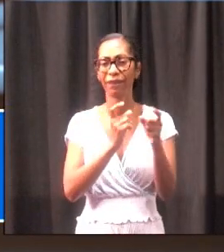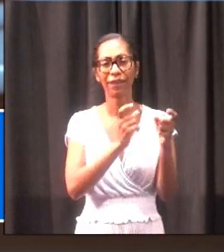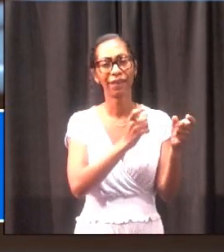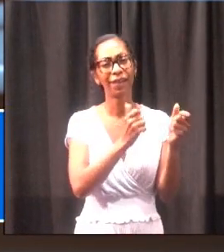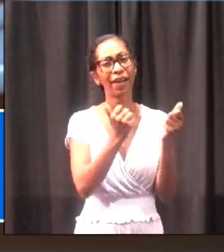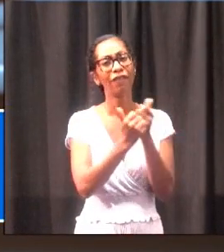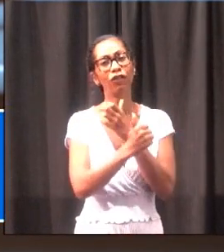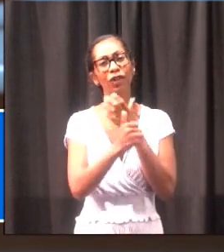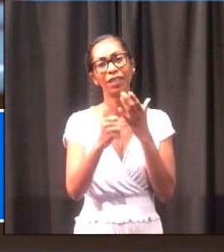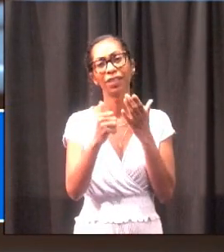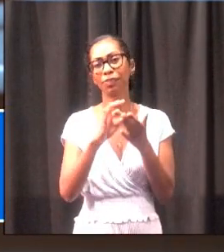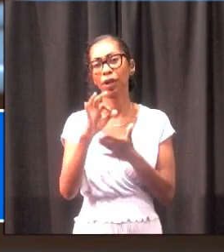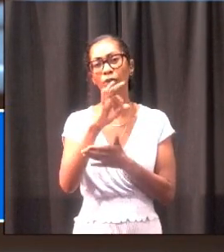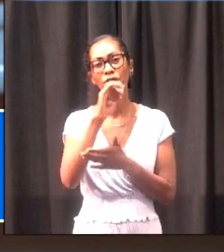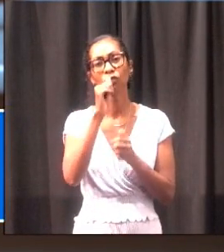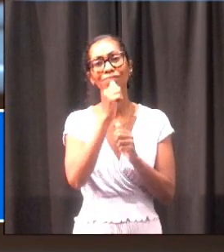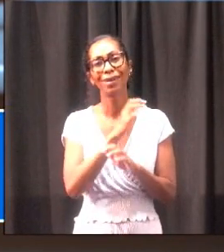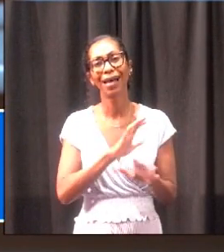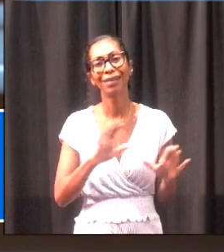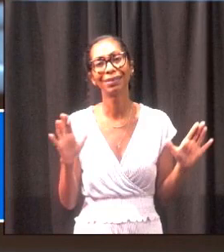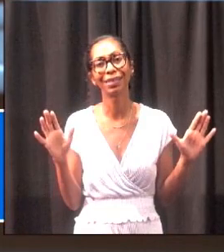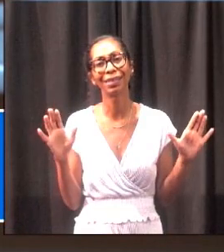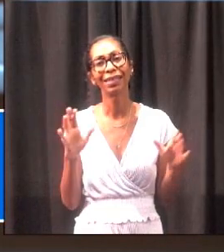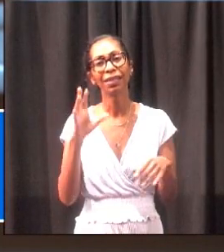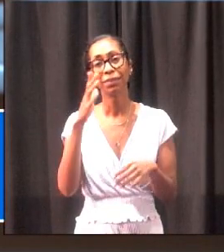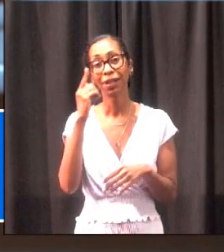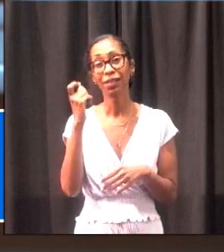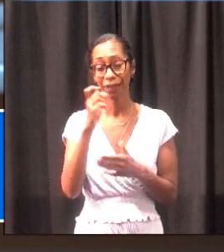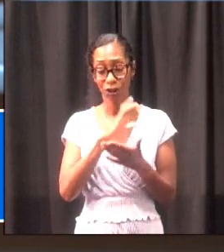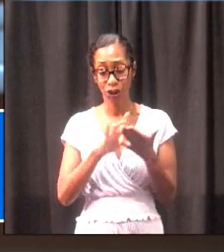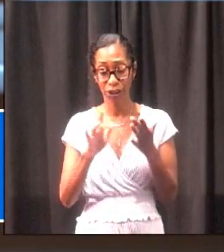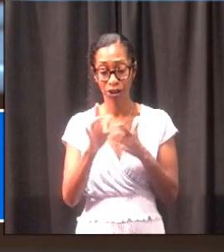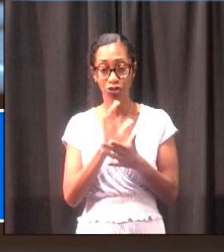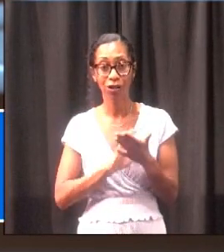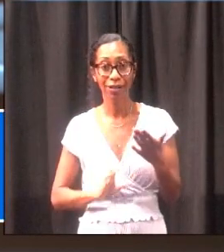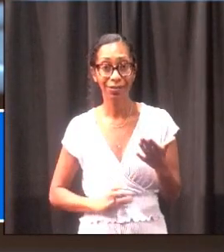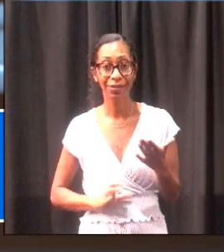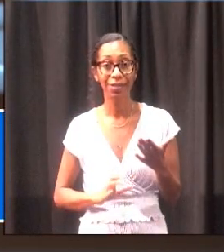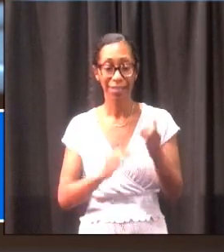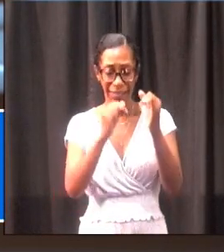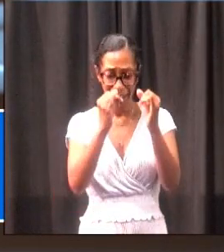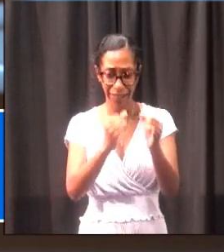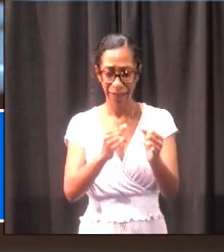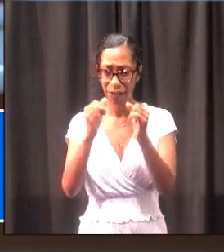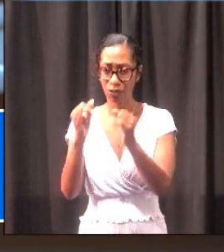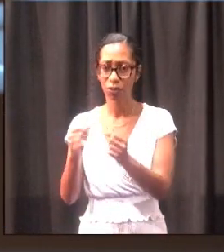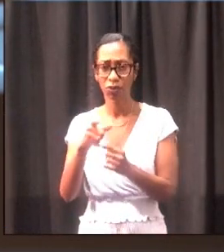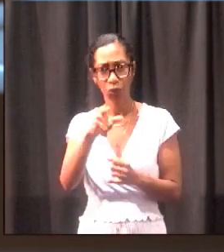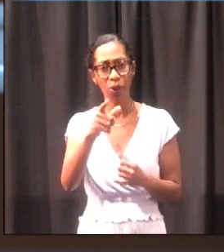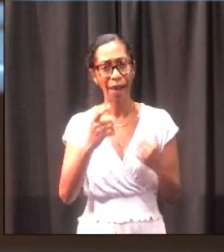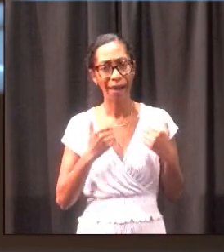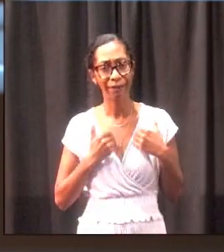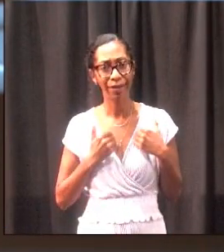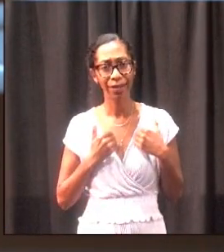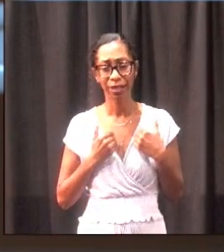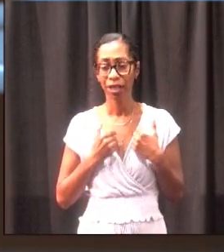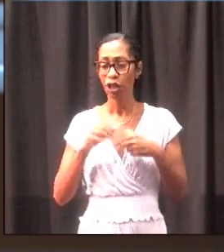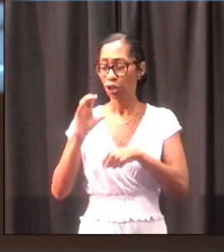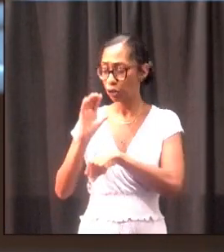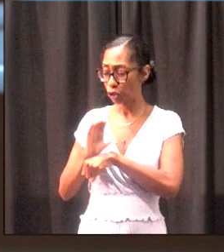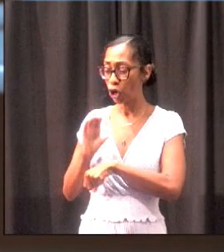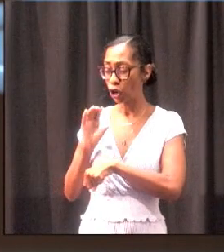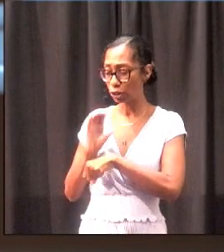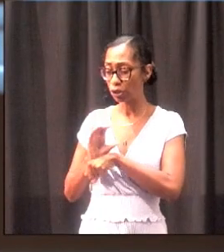spiritual blessing in the heavenly places in Christ Jesus, or in Christ. Listen, individually, you got it. Corporately, as